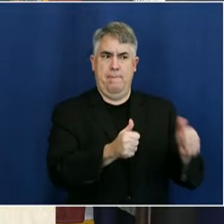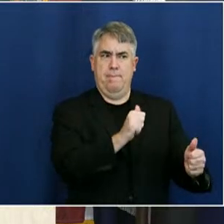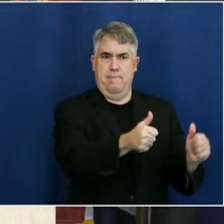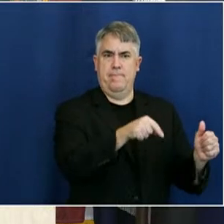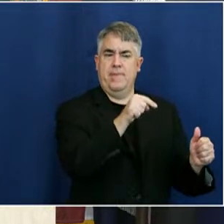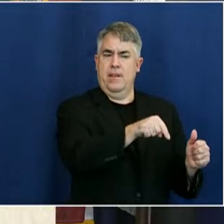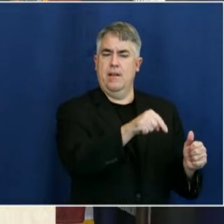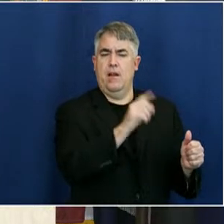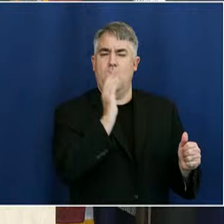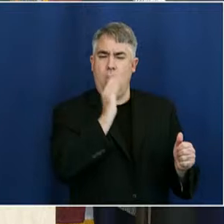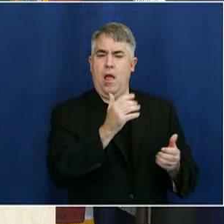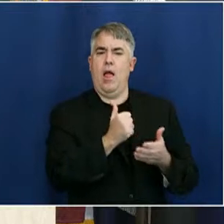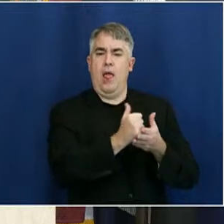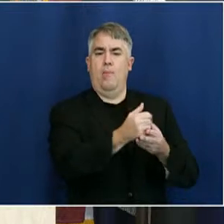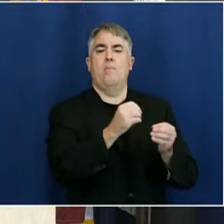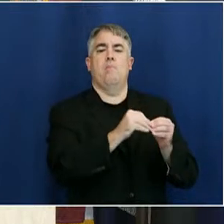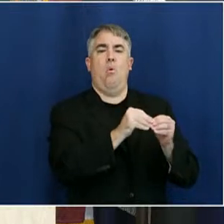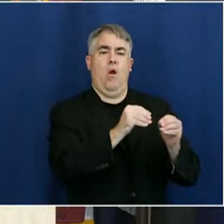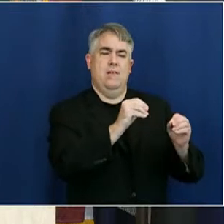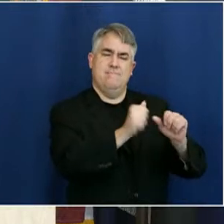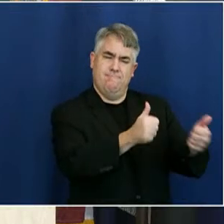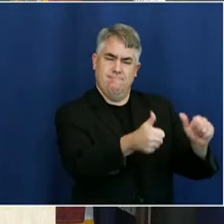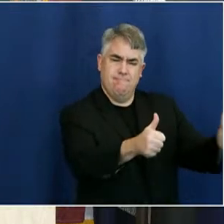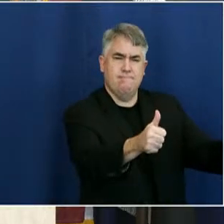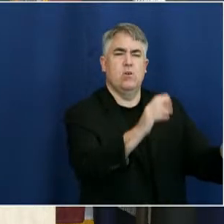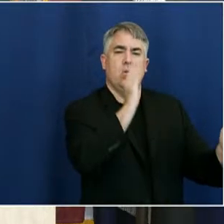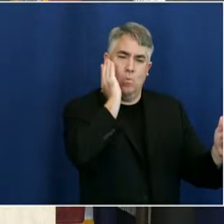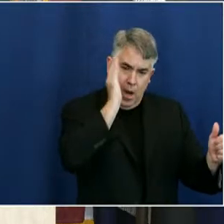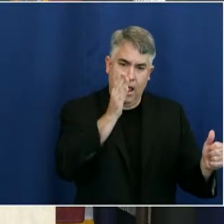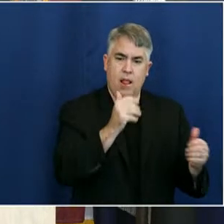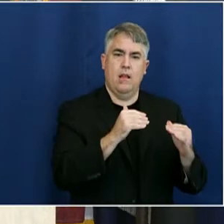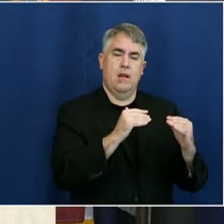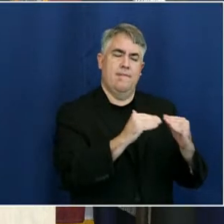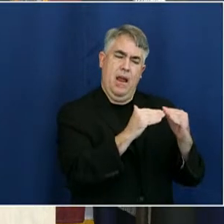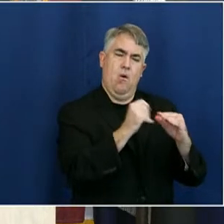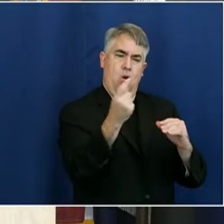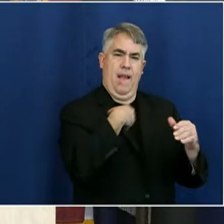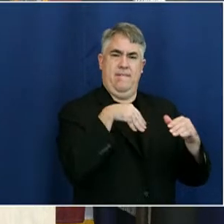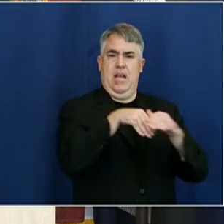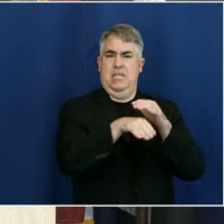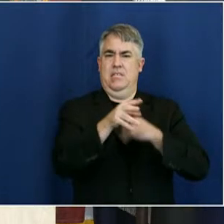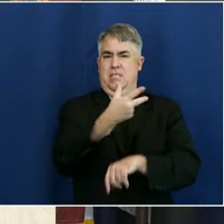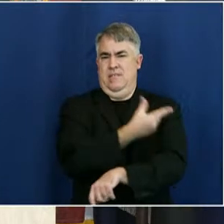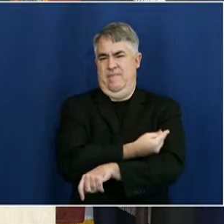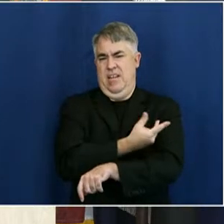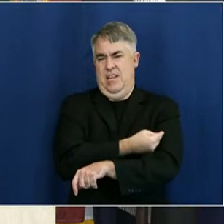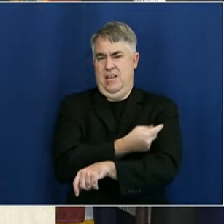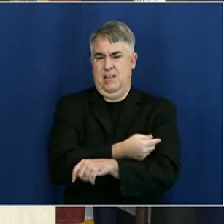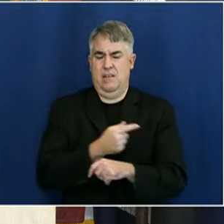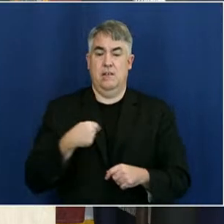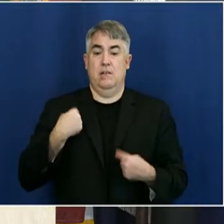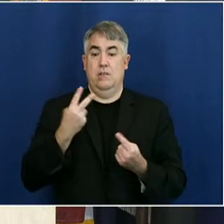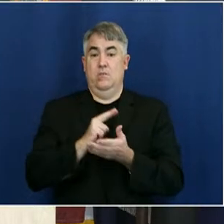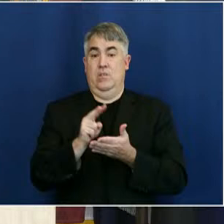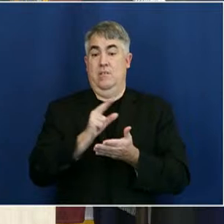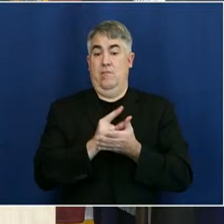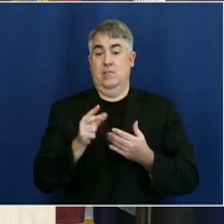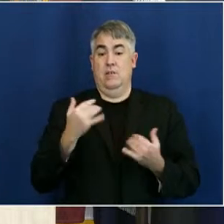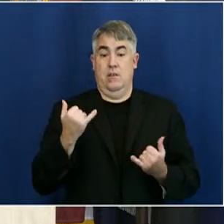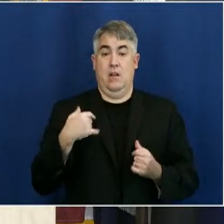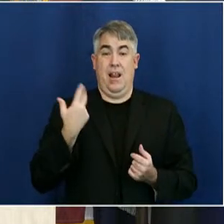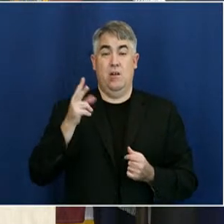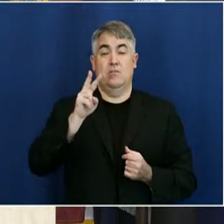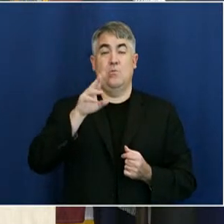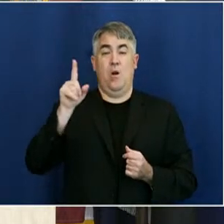being planned to ensure that these percentages are starting to move up. A couple of weeks ago, we announced that we were expanding the capacity of 211 to assist